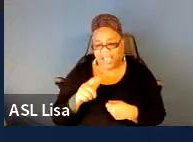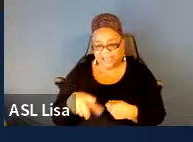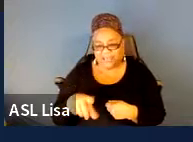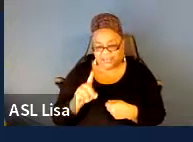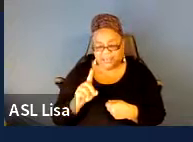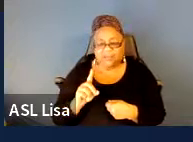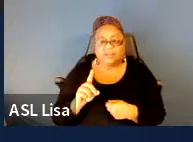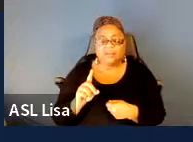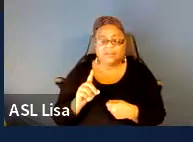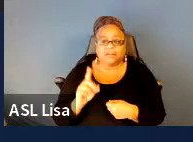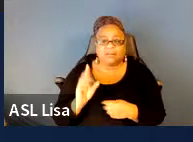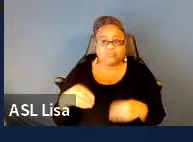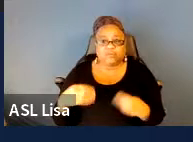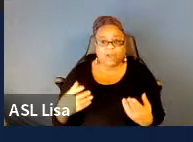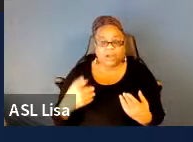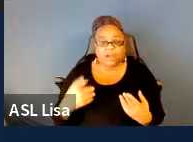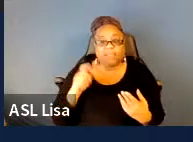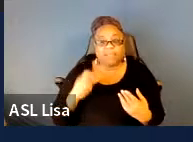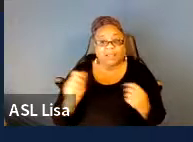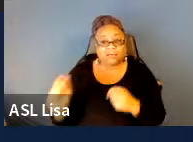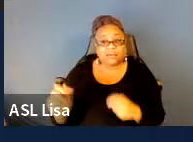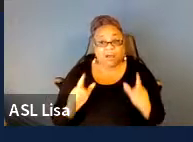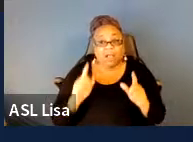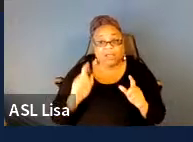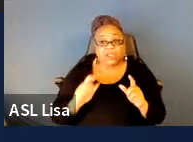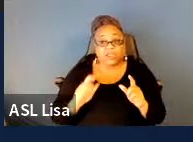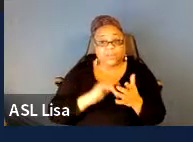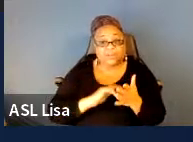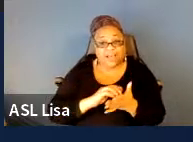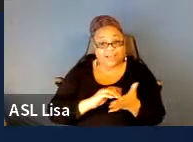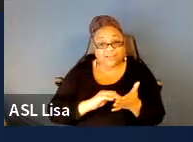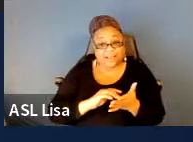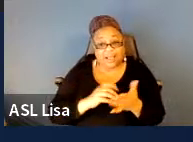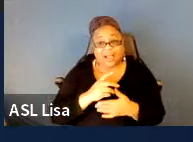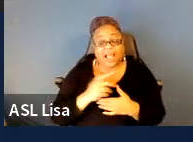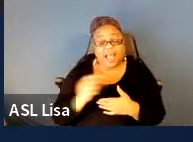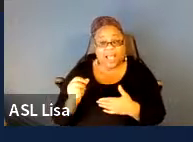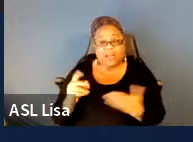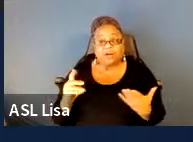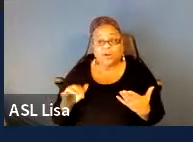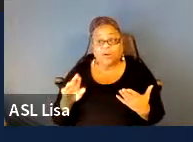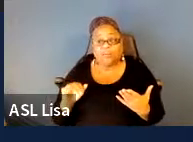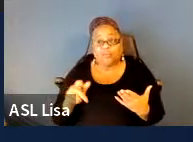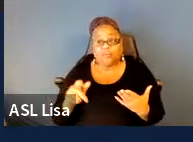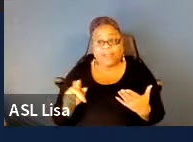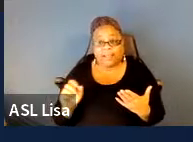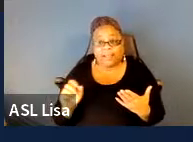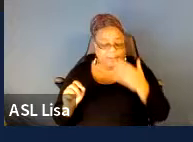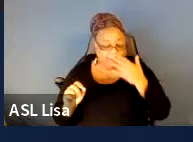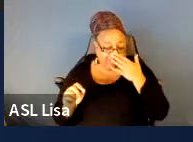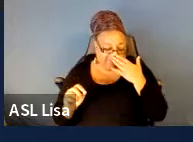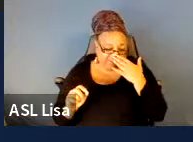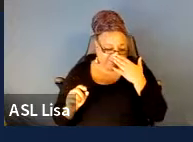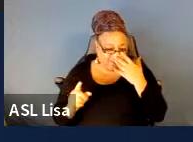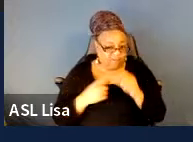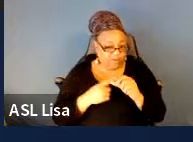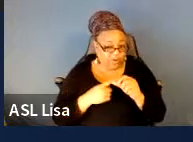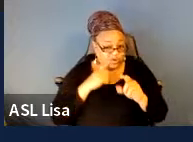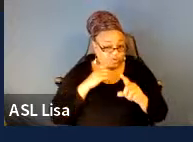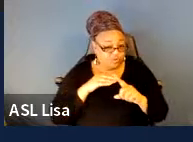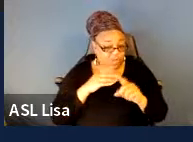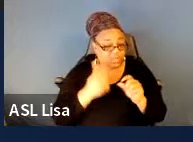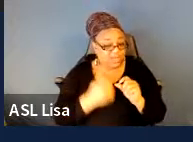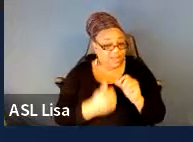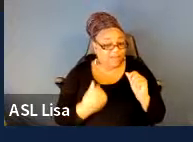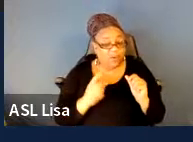be tactile and Braille? Thanks, Phil. First, let's just remind everybody that remember where you